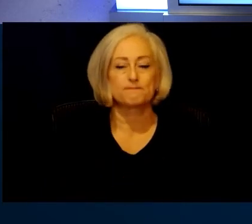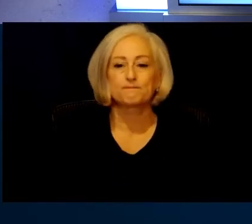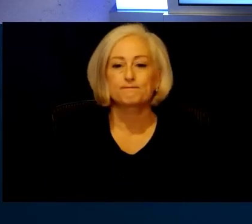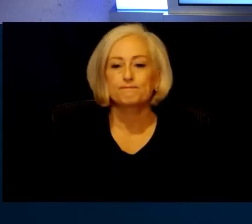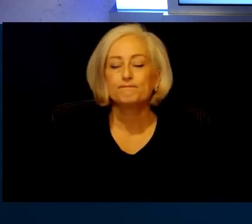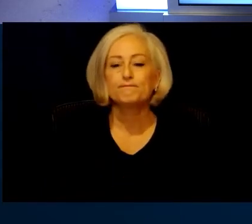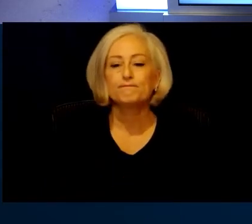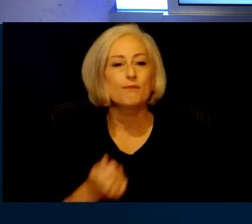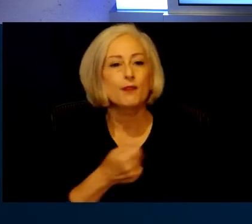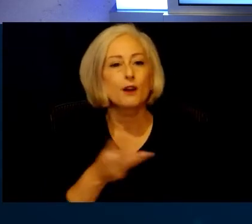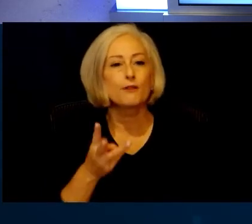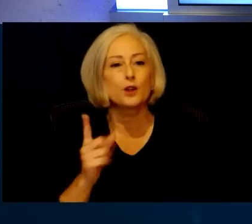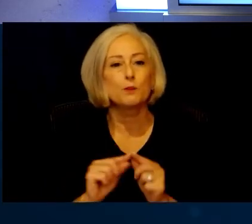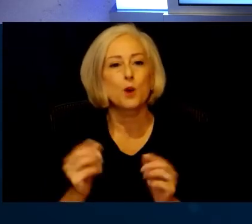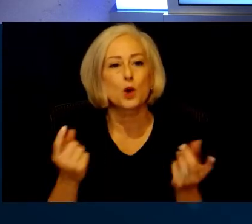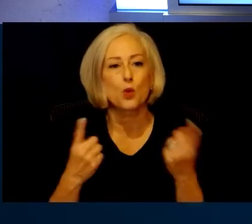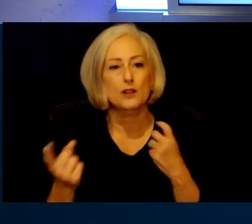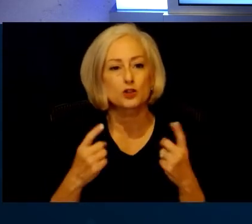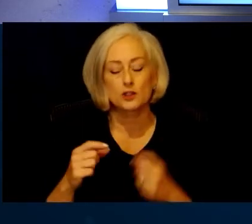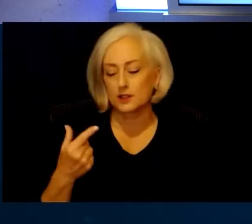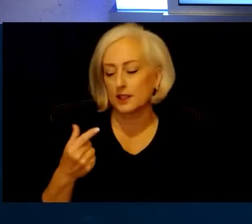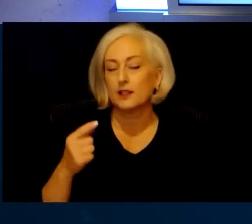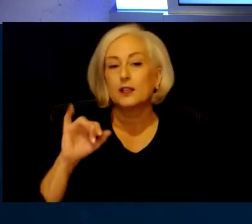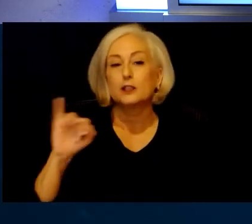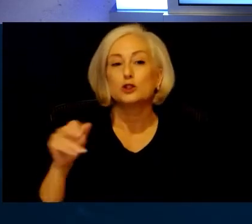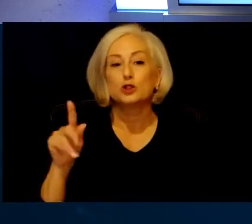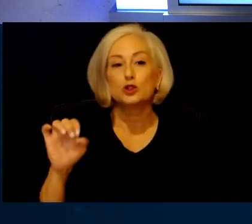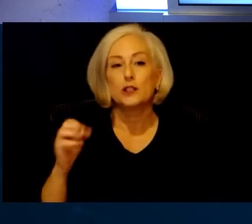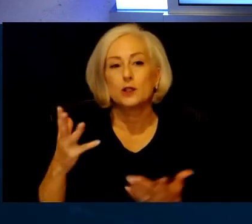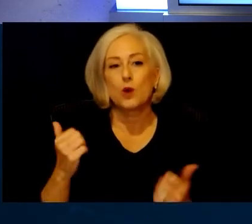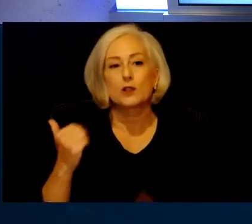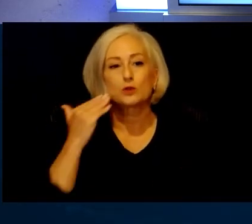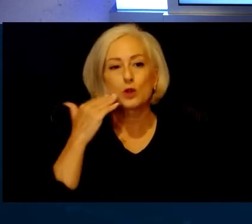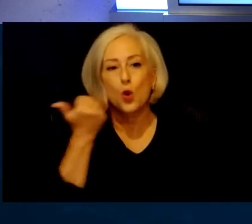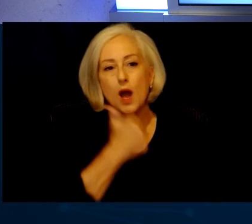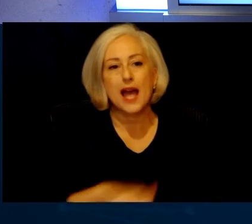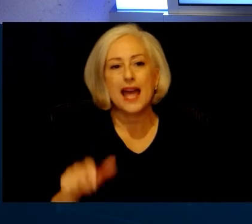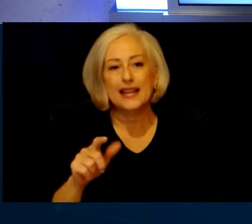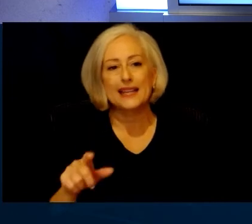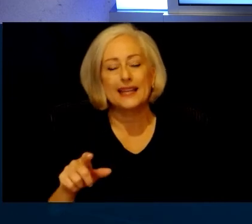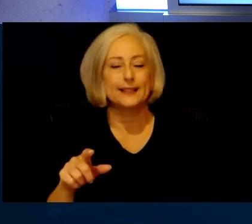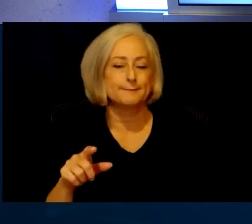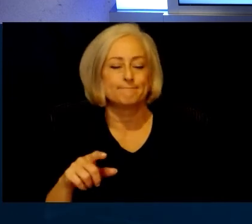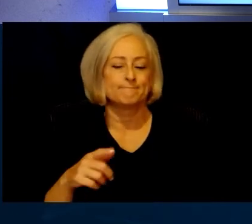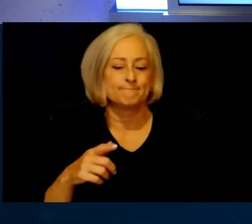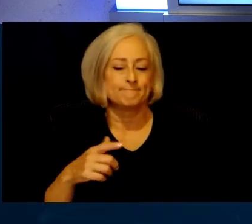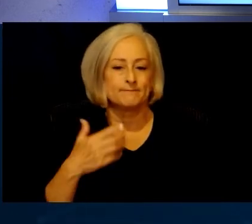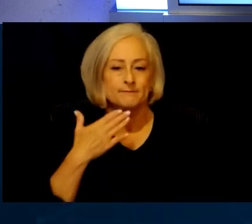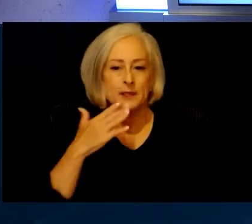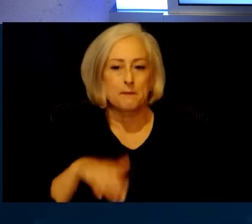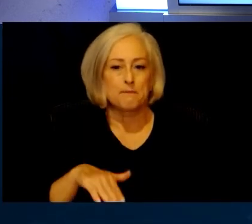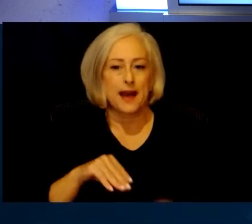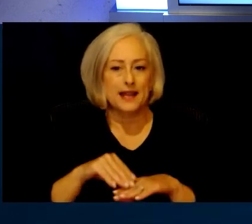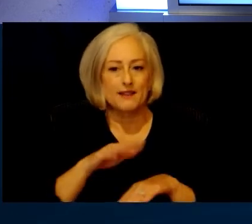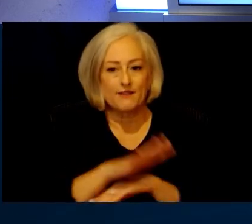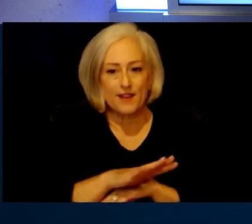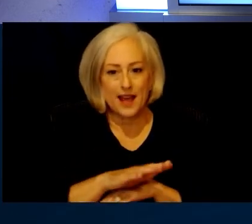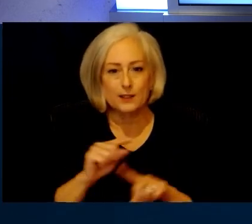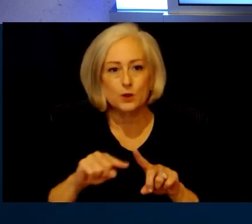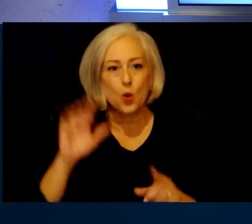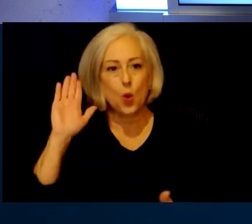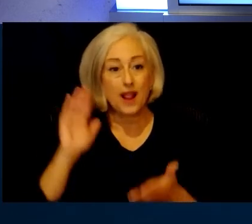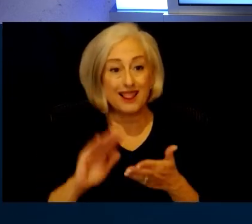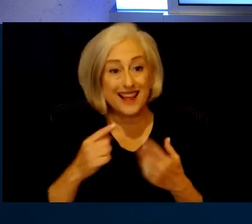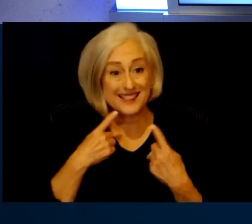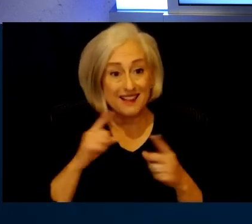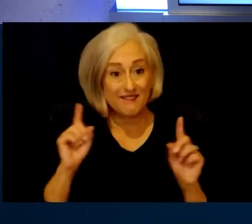a couple more quick questions. Jean wants to know, is there any negative long-term side effects, either from lessening effectiveness or other health issues